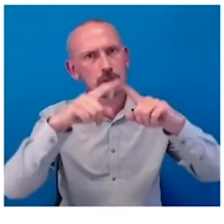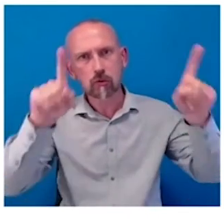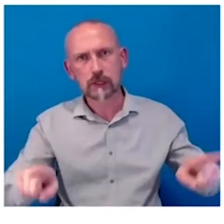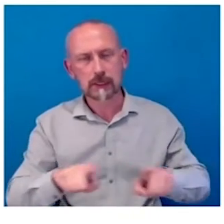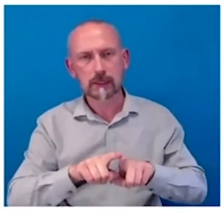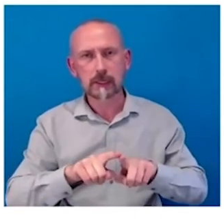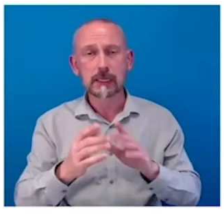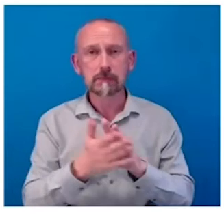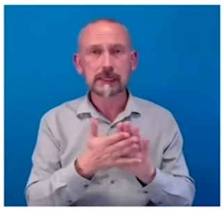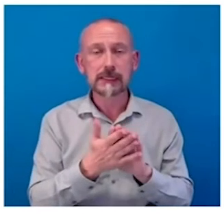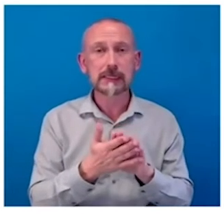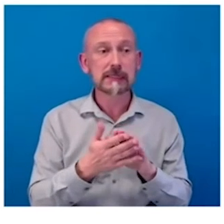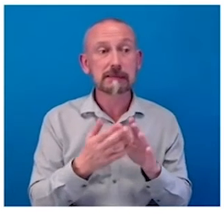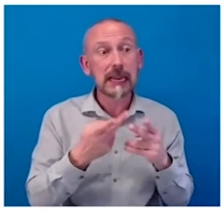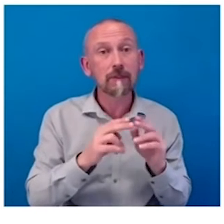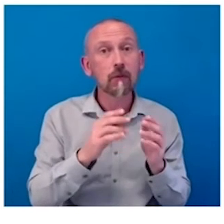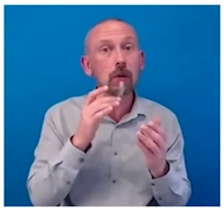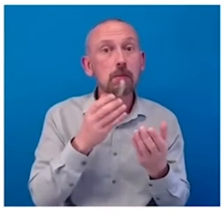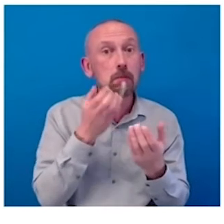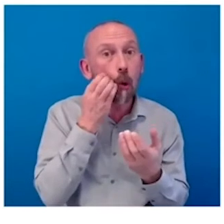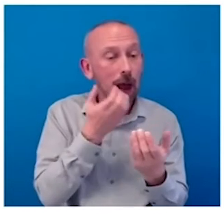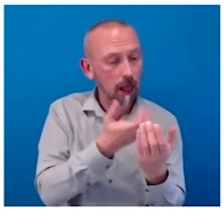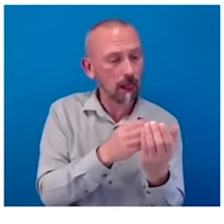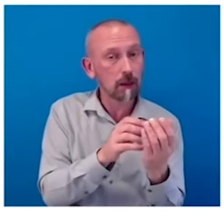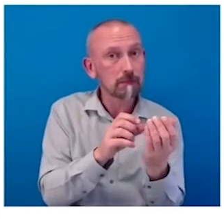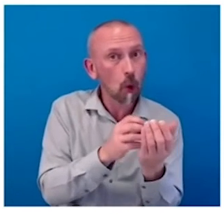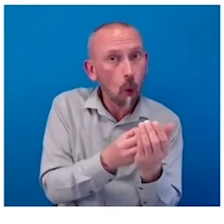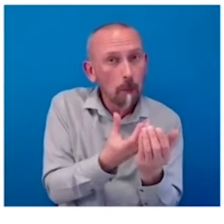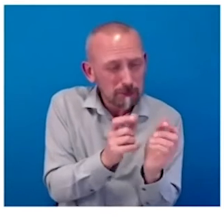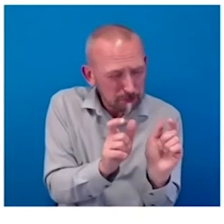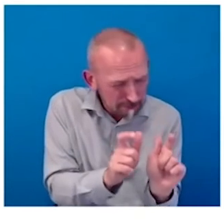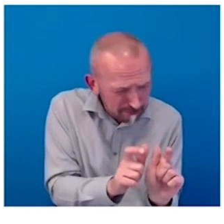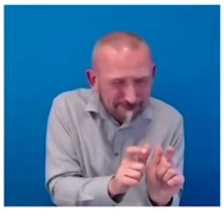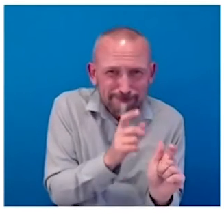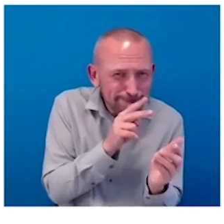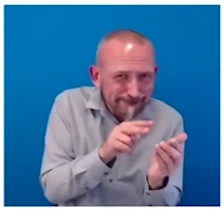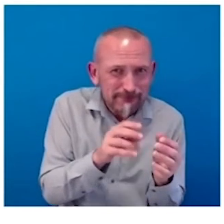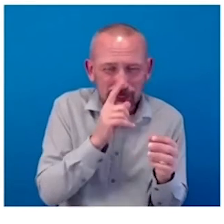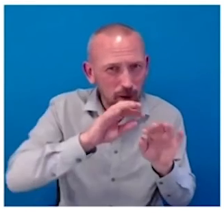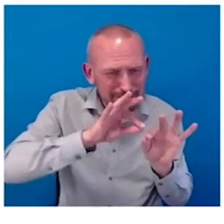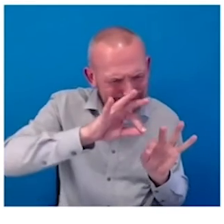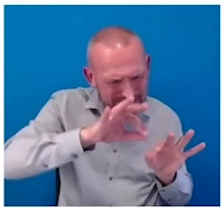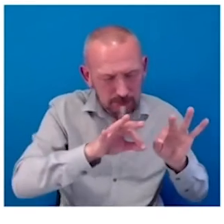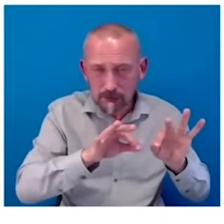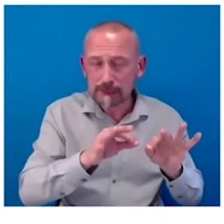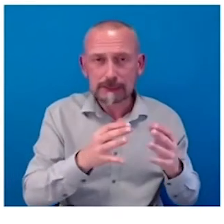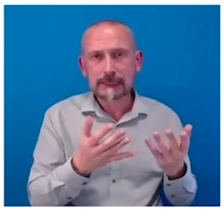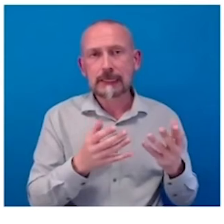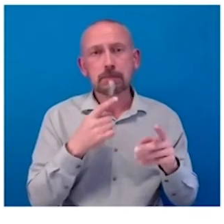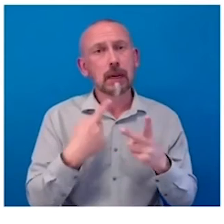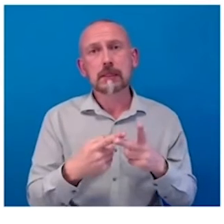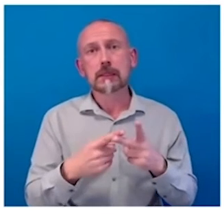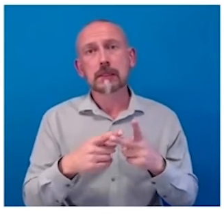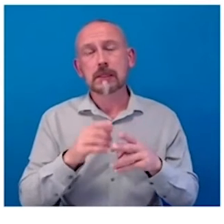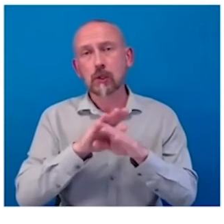and read on mobile. And also means they aren't often compatible with screen magnification, and they're often not